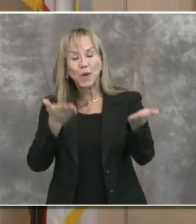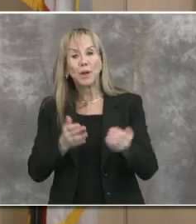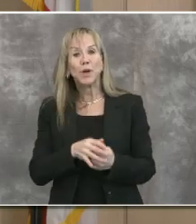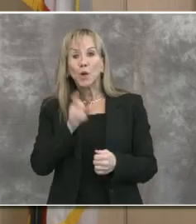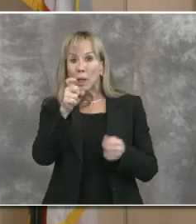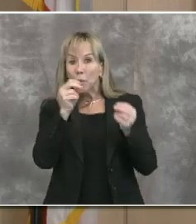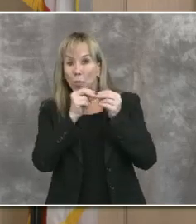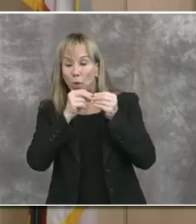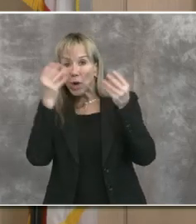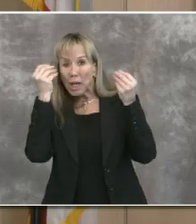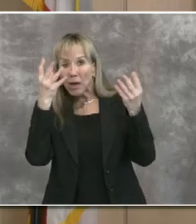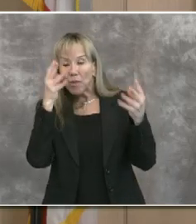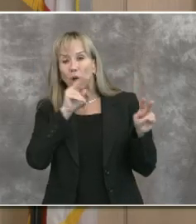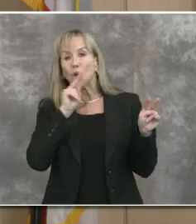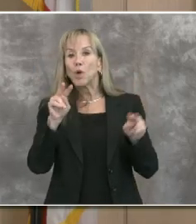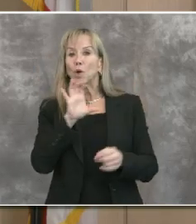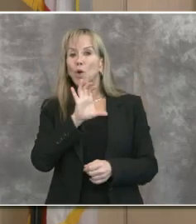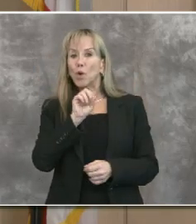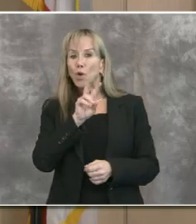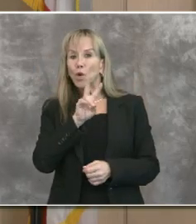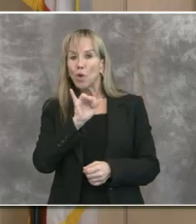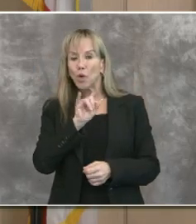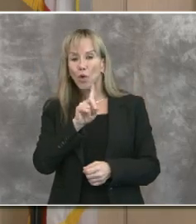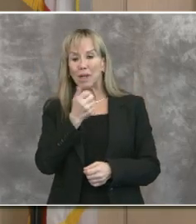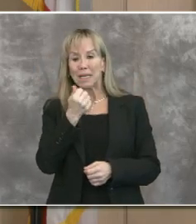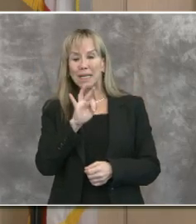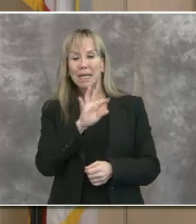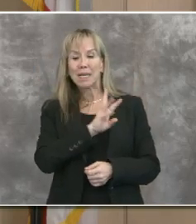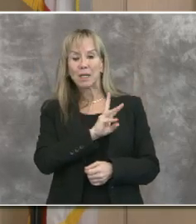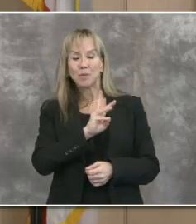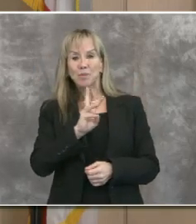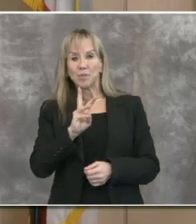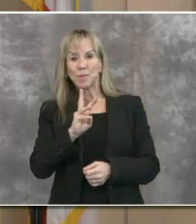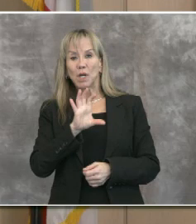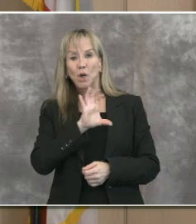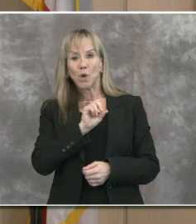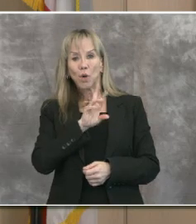please visit the COVID-19 website at